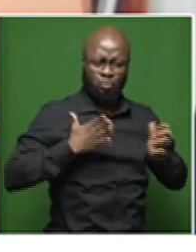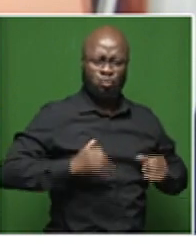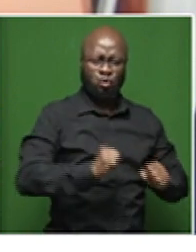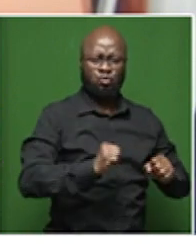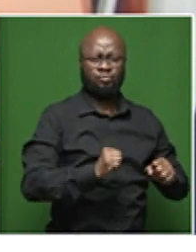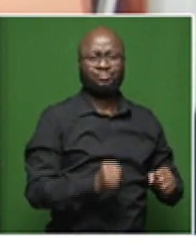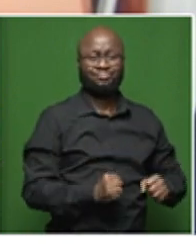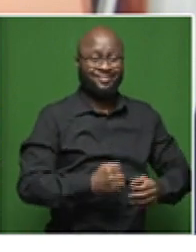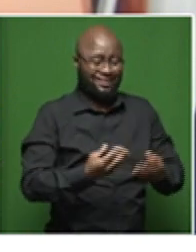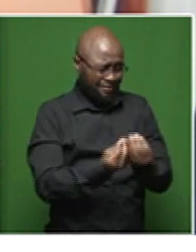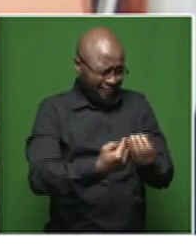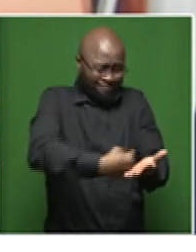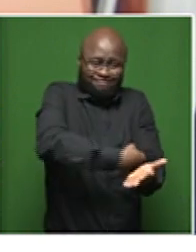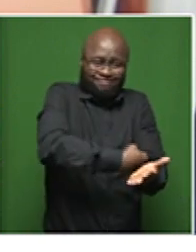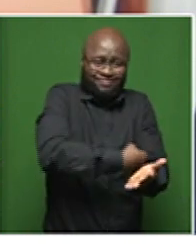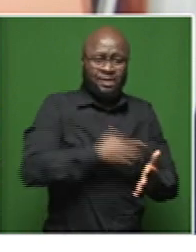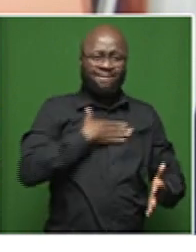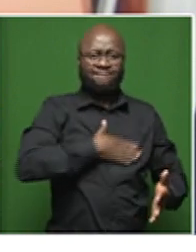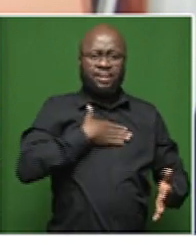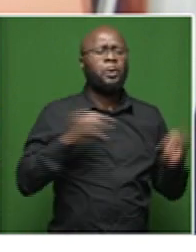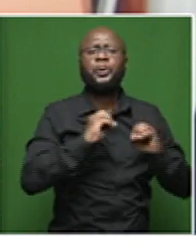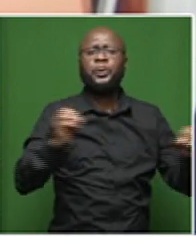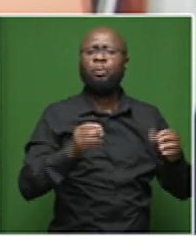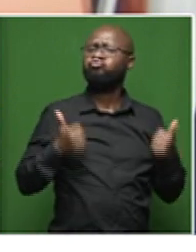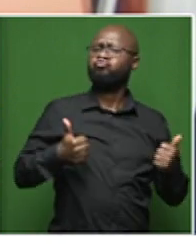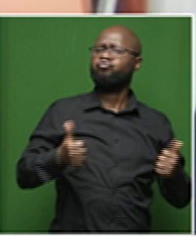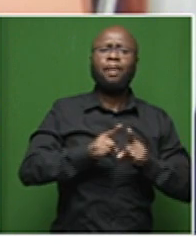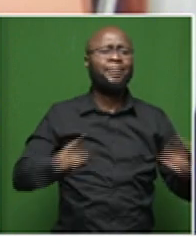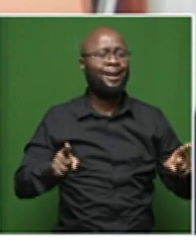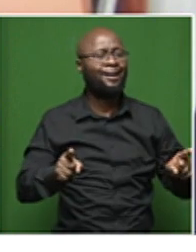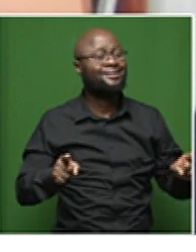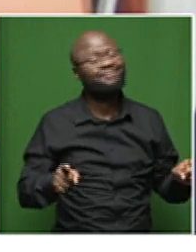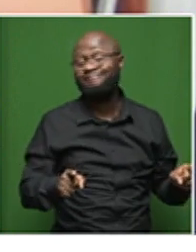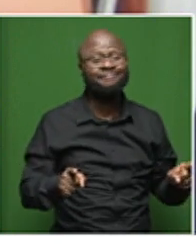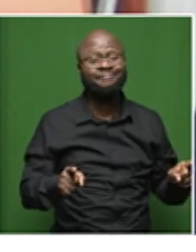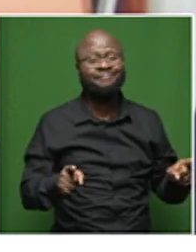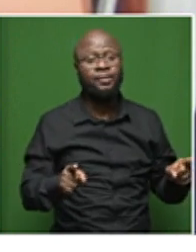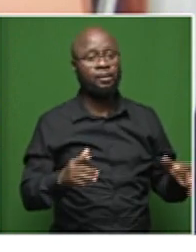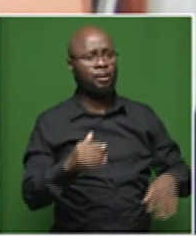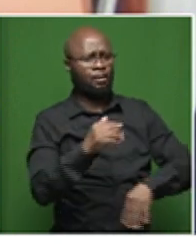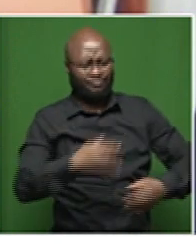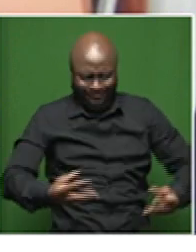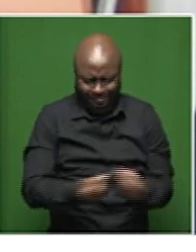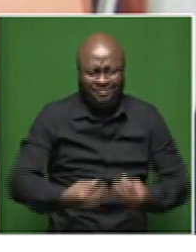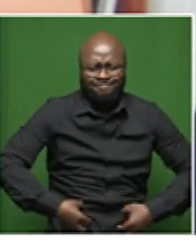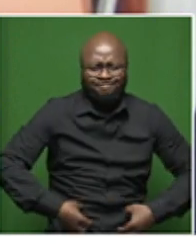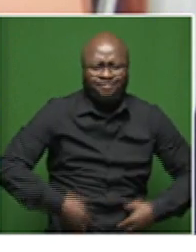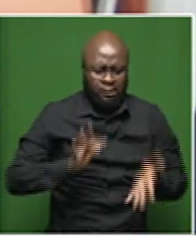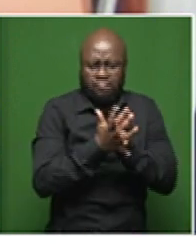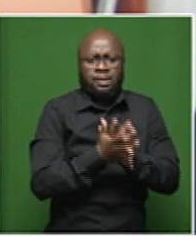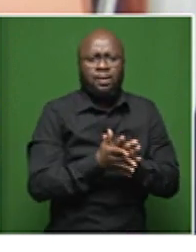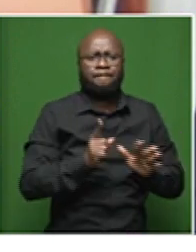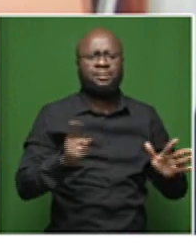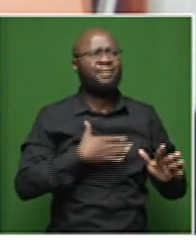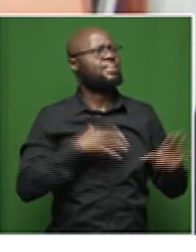with somebody feeling nothing at that point. And then some people are even shocked when you're told you got kidney failure, but you felt nothing. You got heart failure, you felt